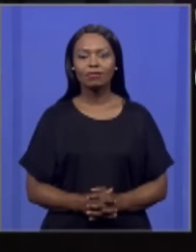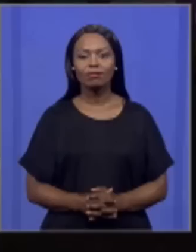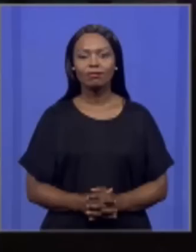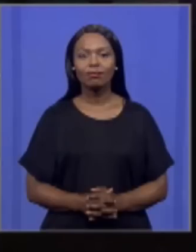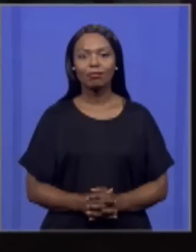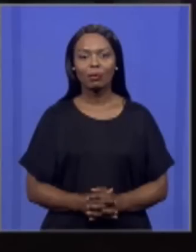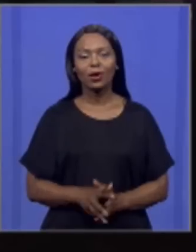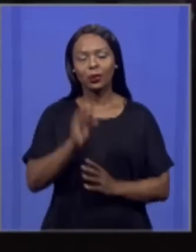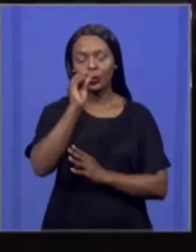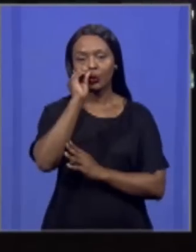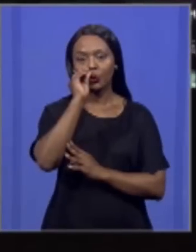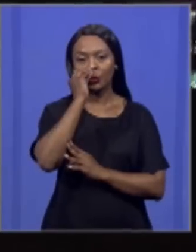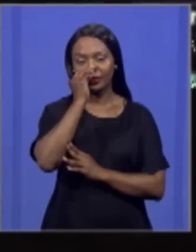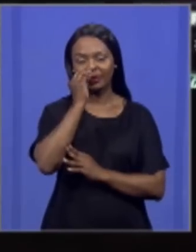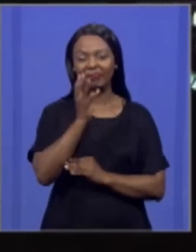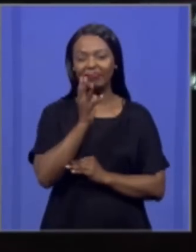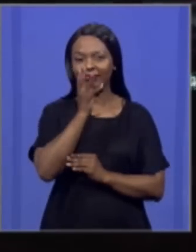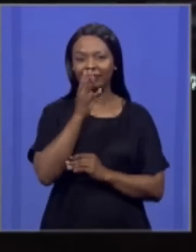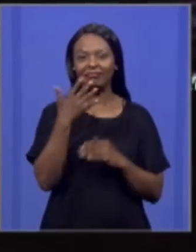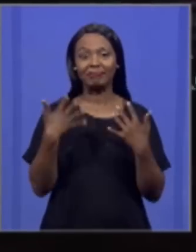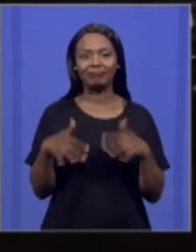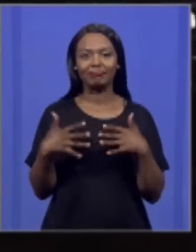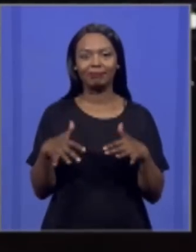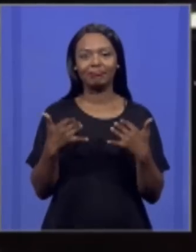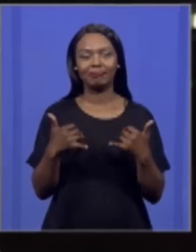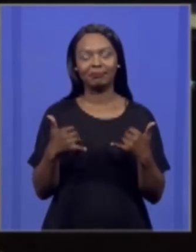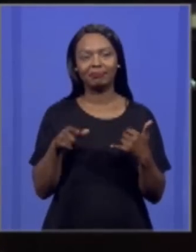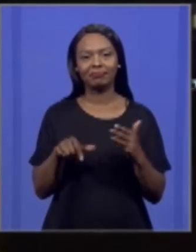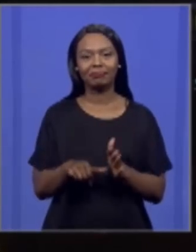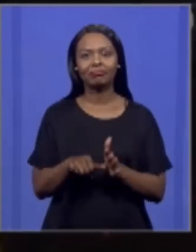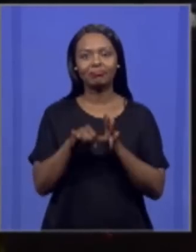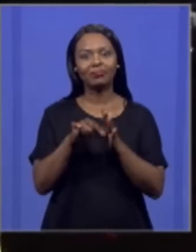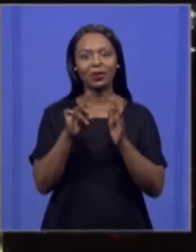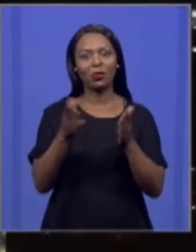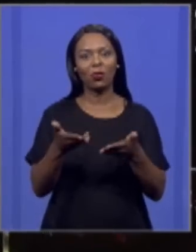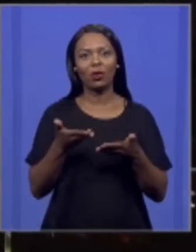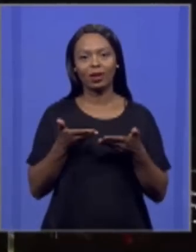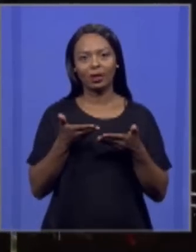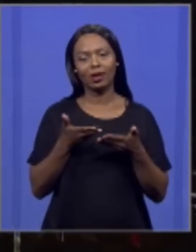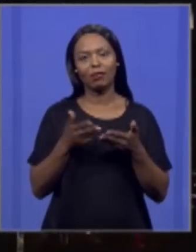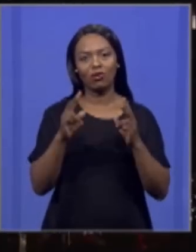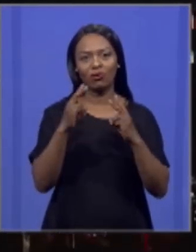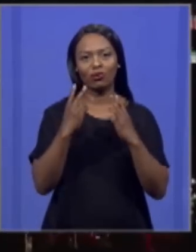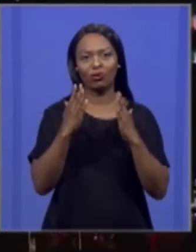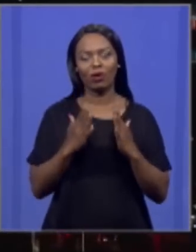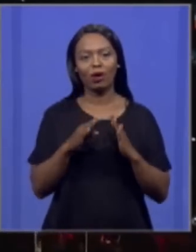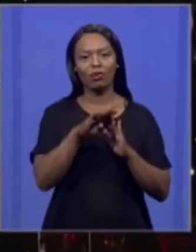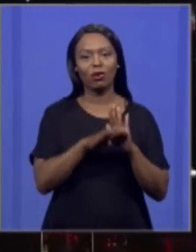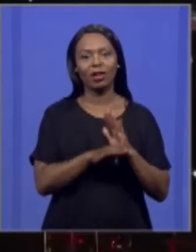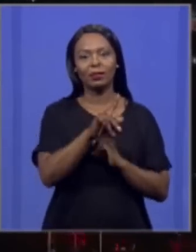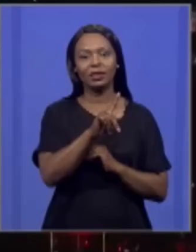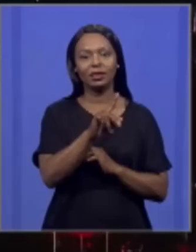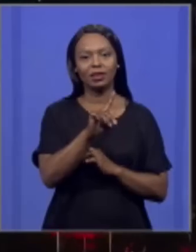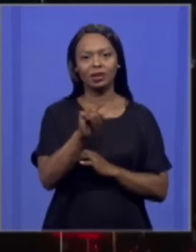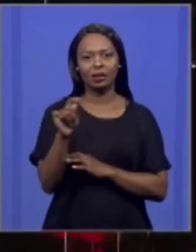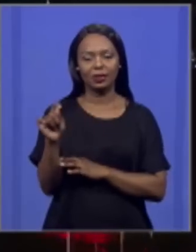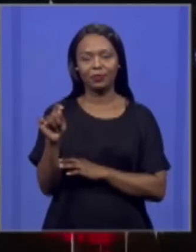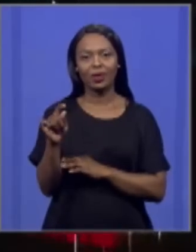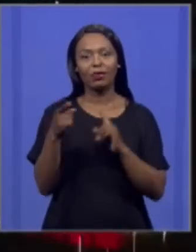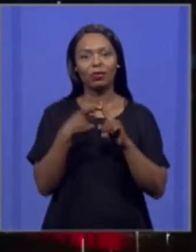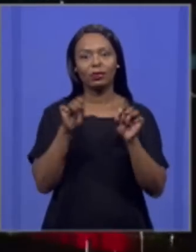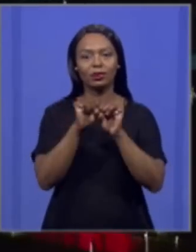Bagesho pitša ya rena ya ditaba ya phuphuma re a lamogela le babogedi ba rena ba kanala ya DTT re gaša go tšwa